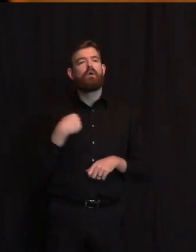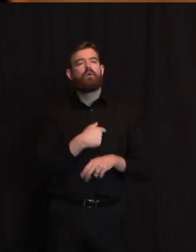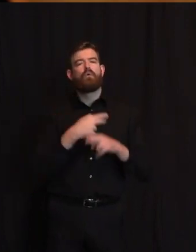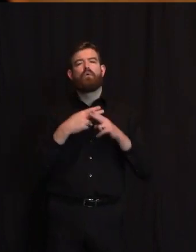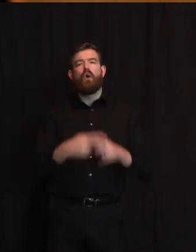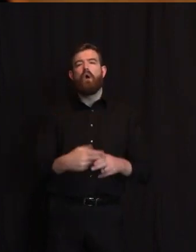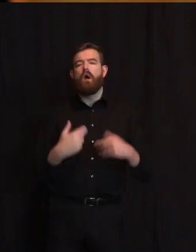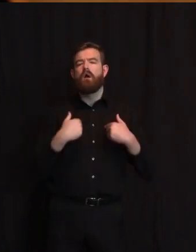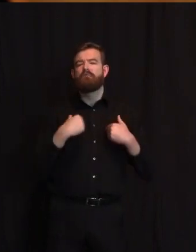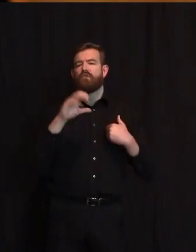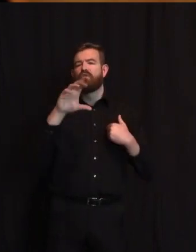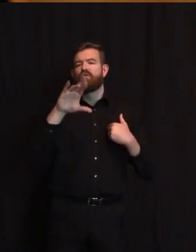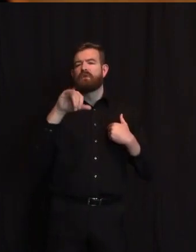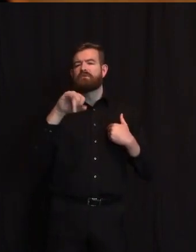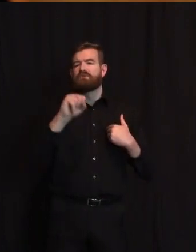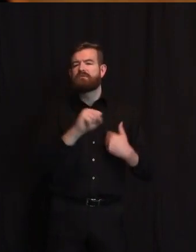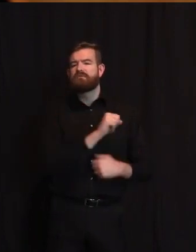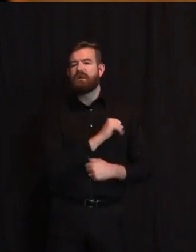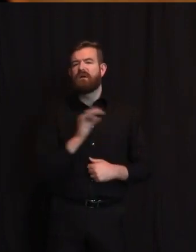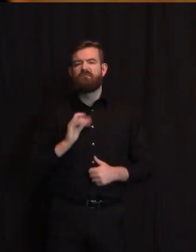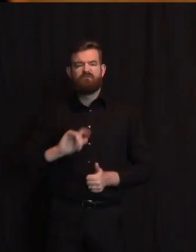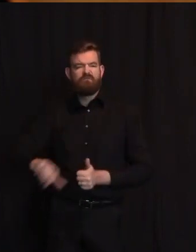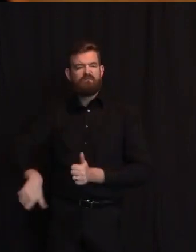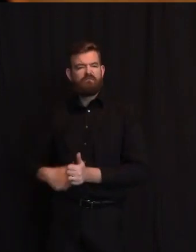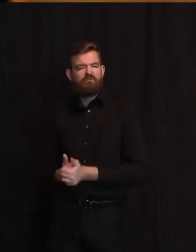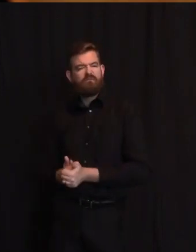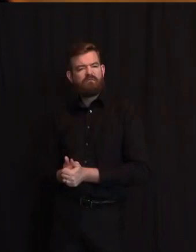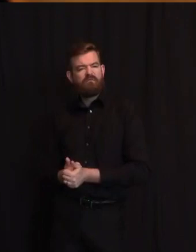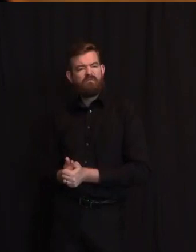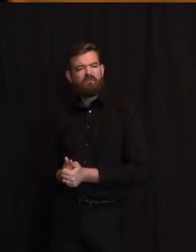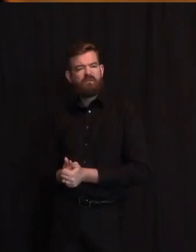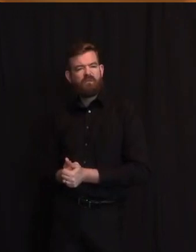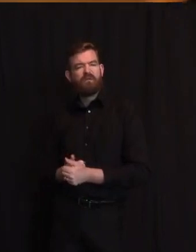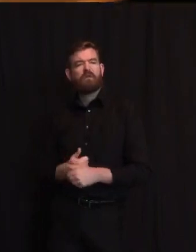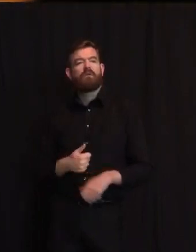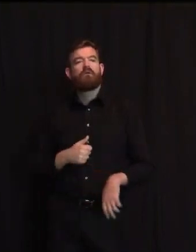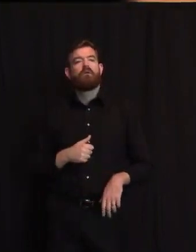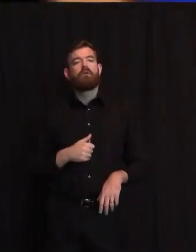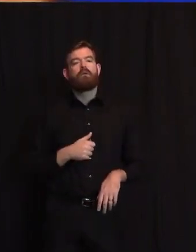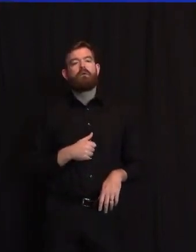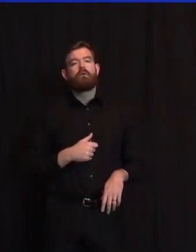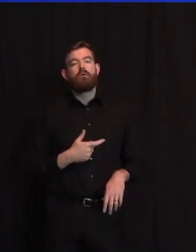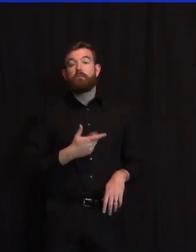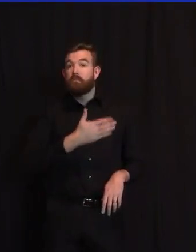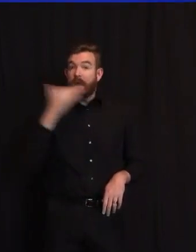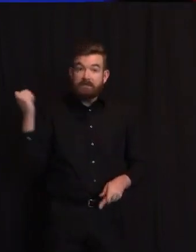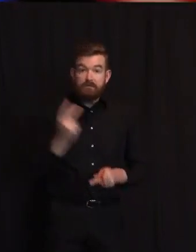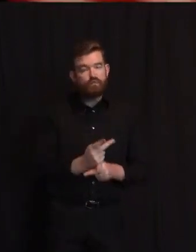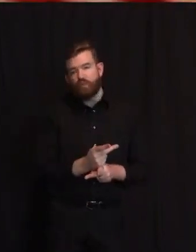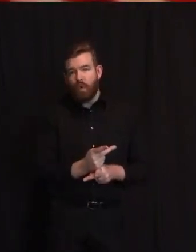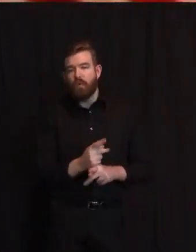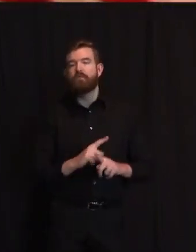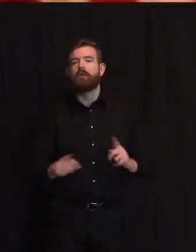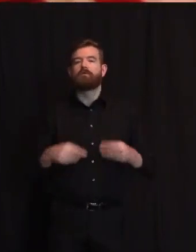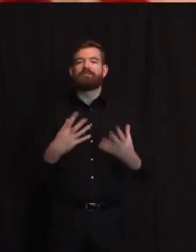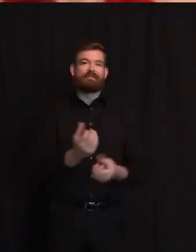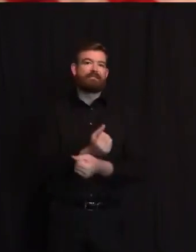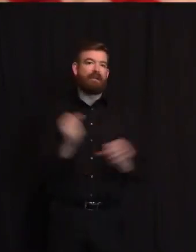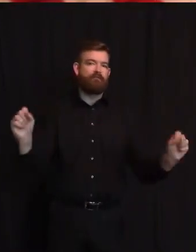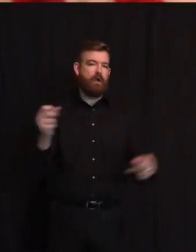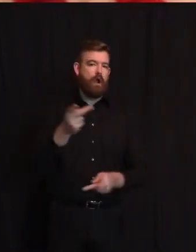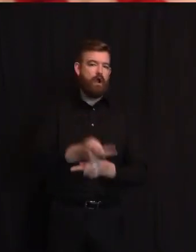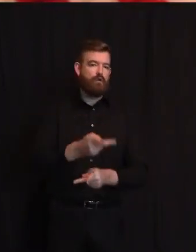care, if not the best care. Amen. You're good? We'll get back to the internet providers. I actually don't know the answer to